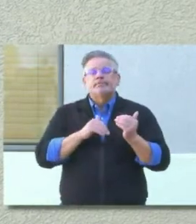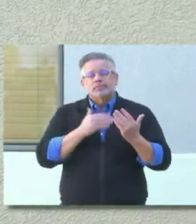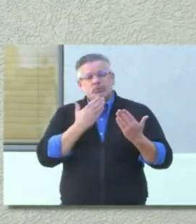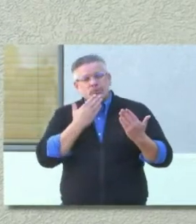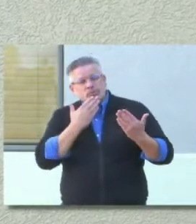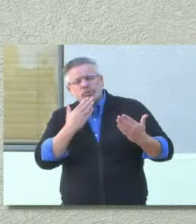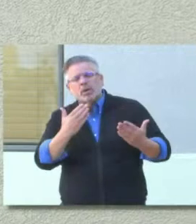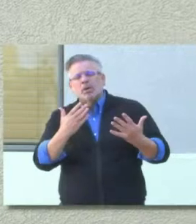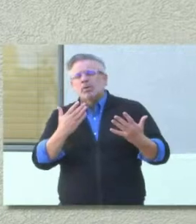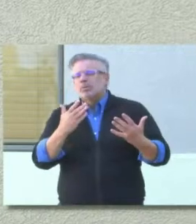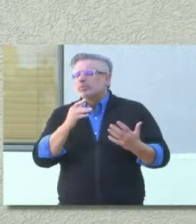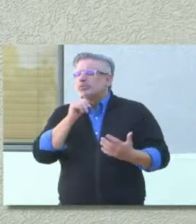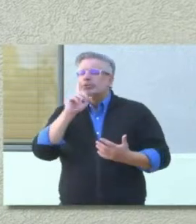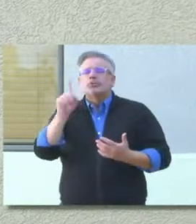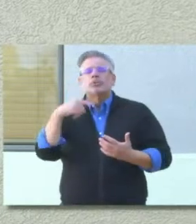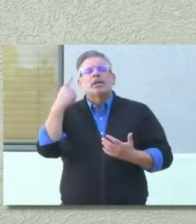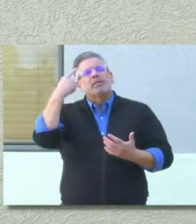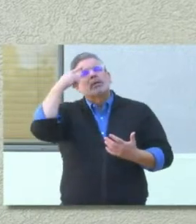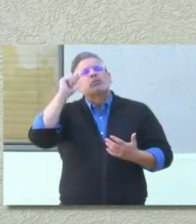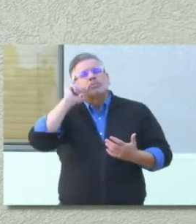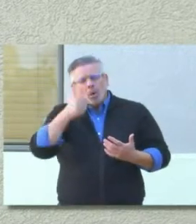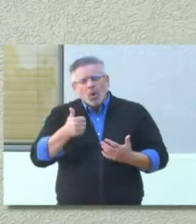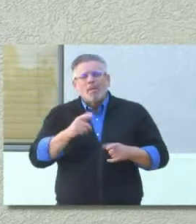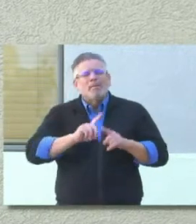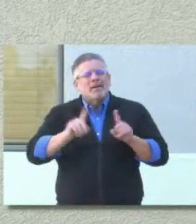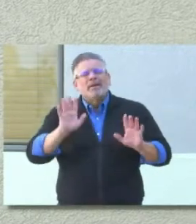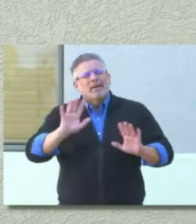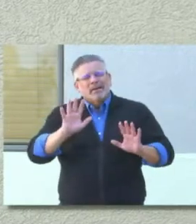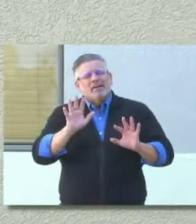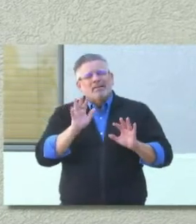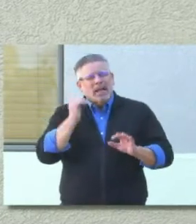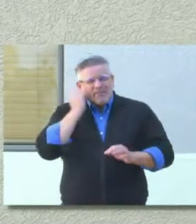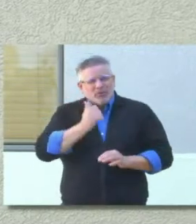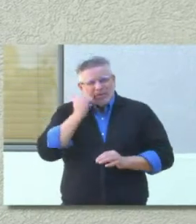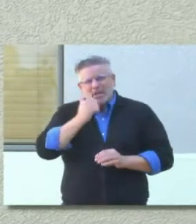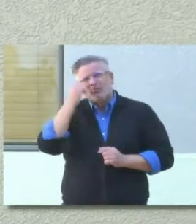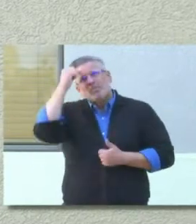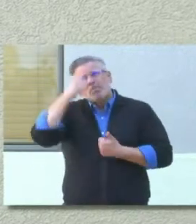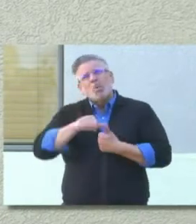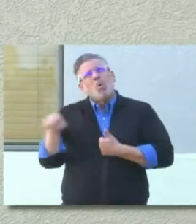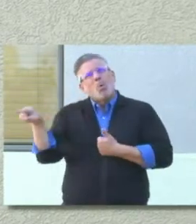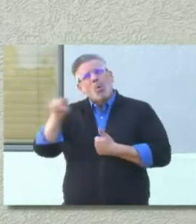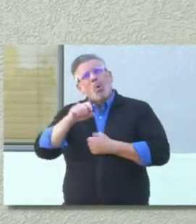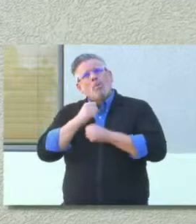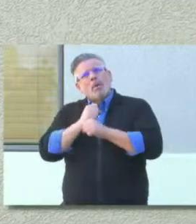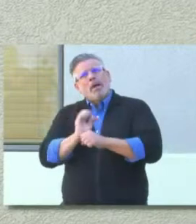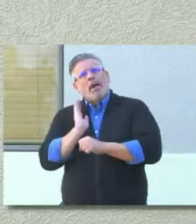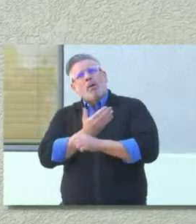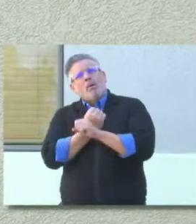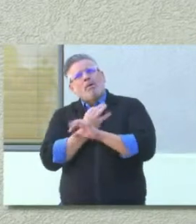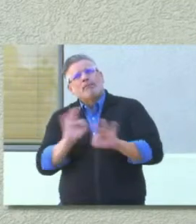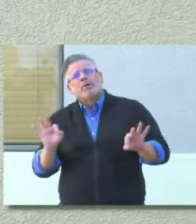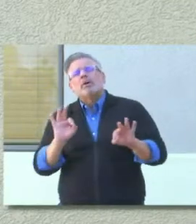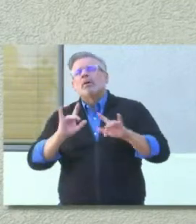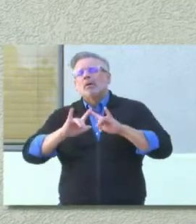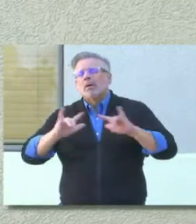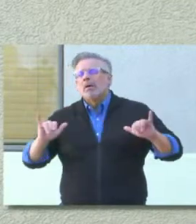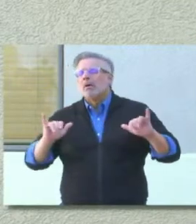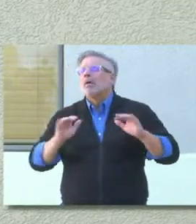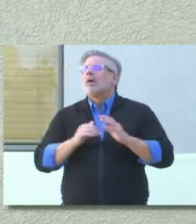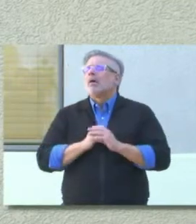gratitude. And we shouldn't just think of them tomorrow, we should think of them each and every day. As a senator, I'd be remiss if I